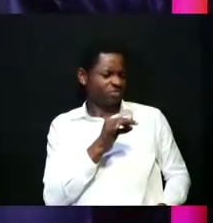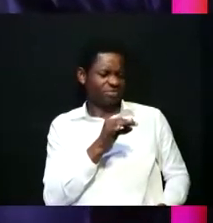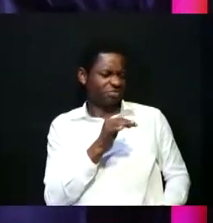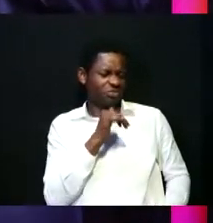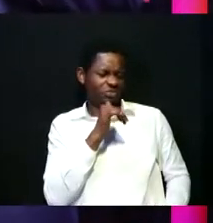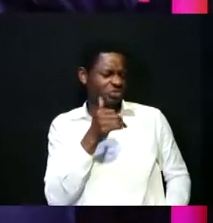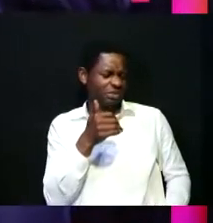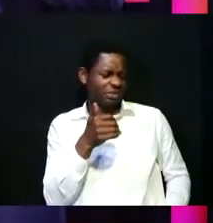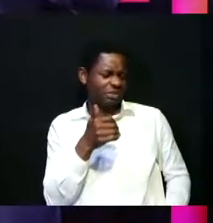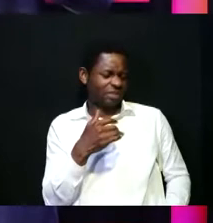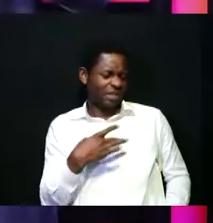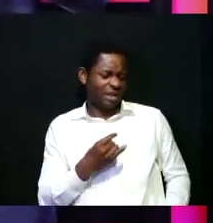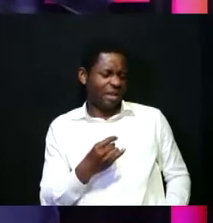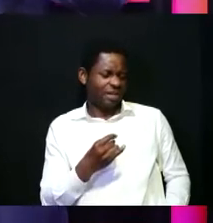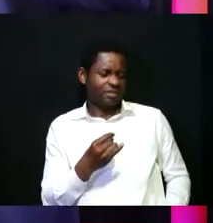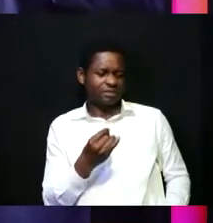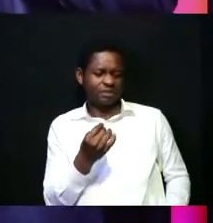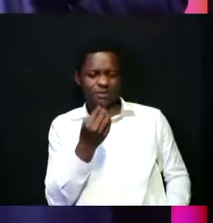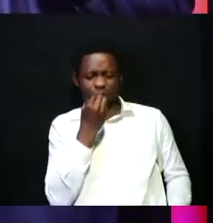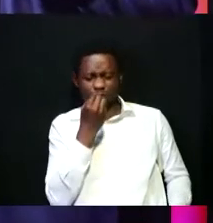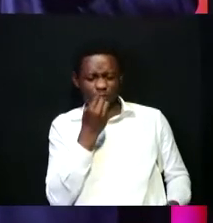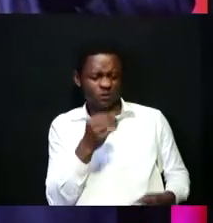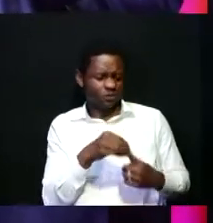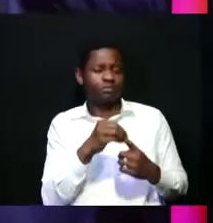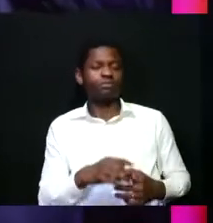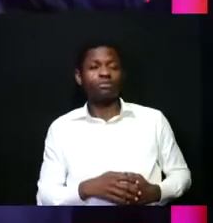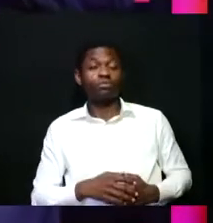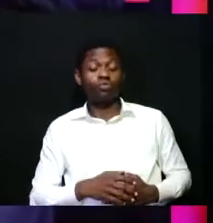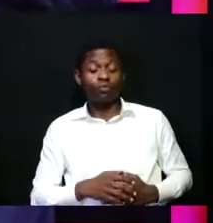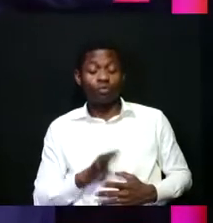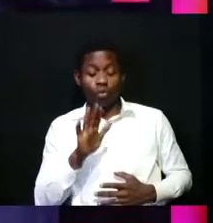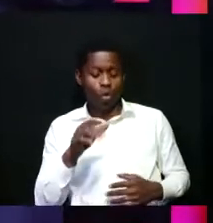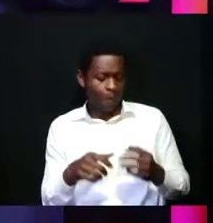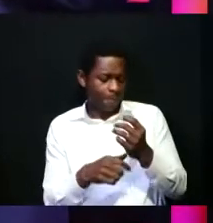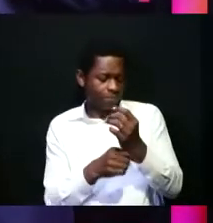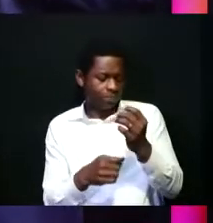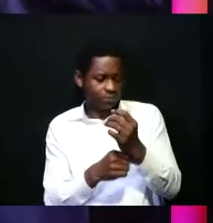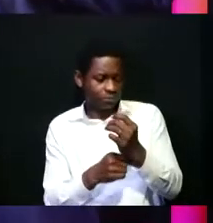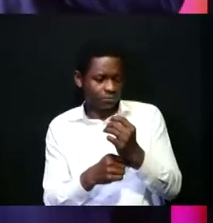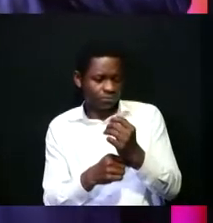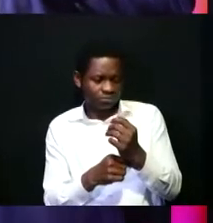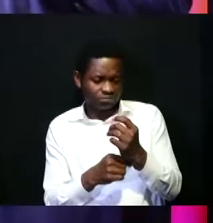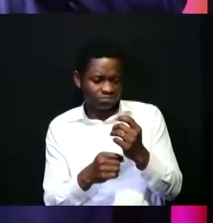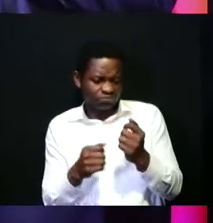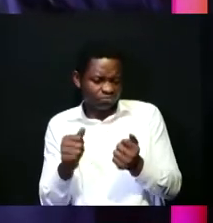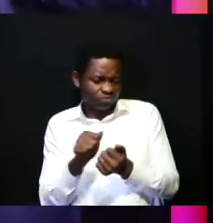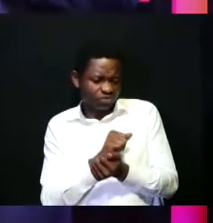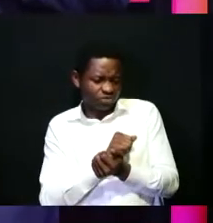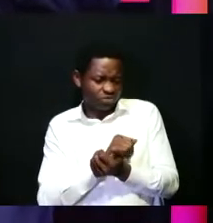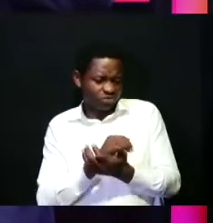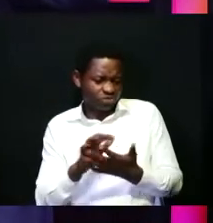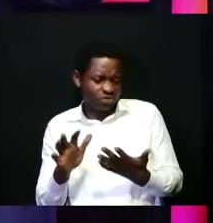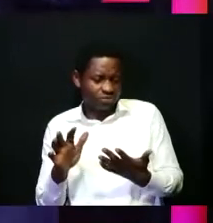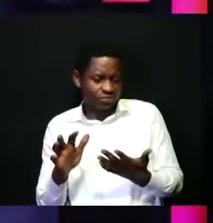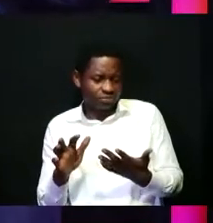eduane funo no na ne kra po na kono de. Their flesh wastes away to nothing